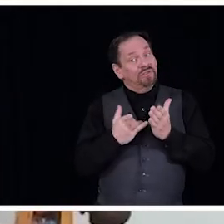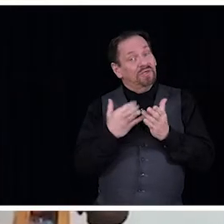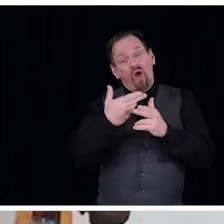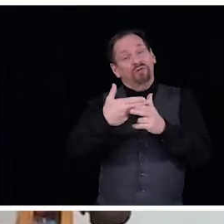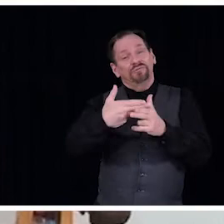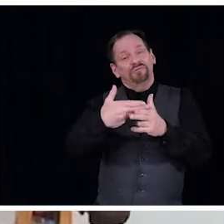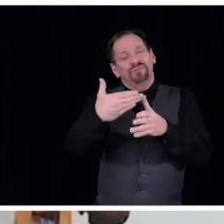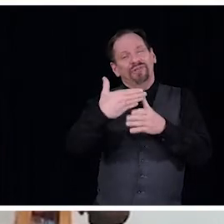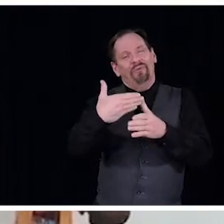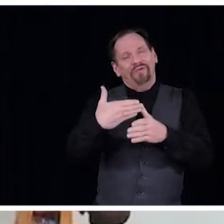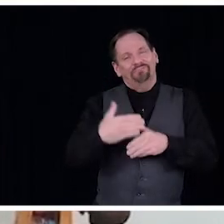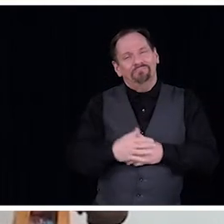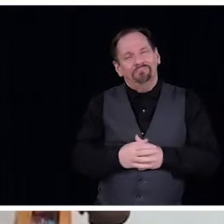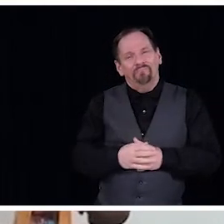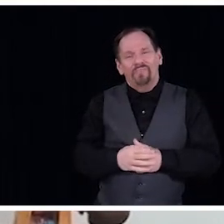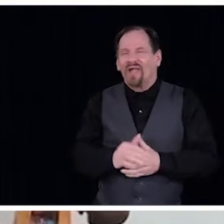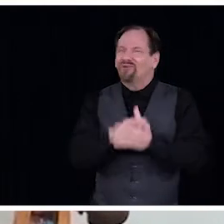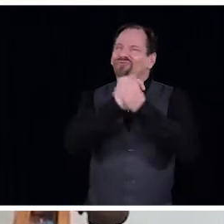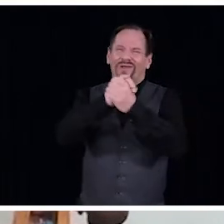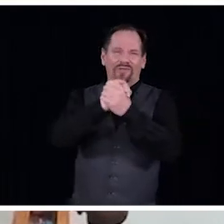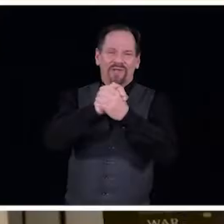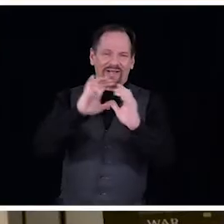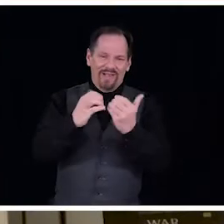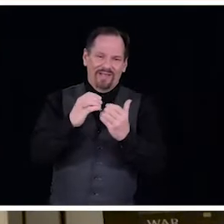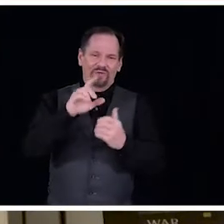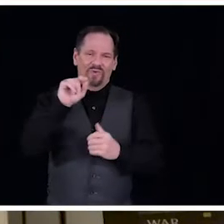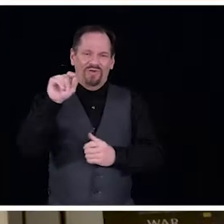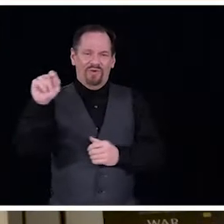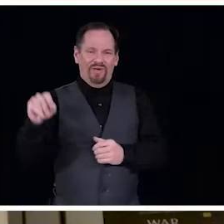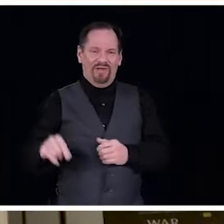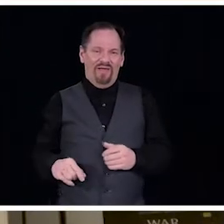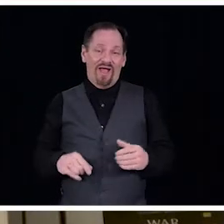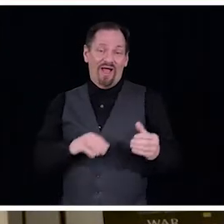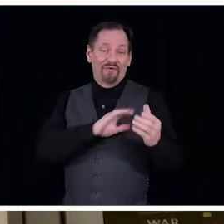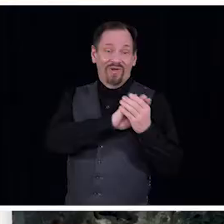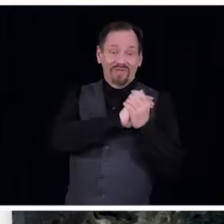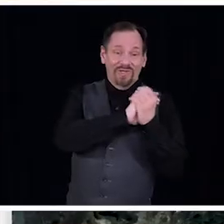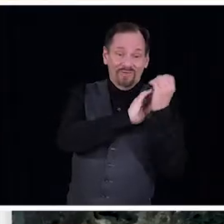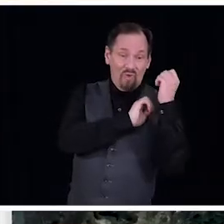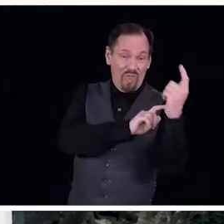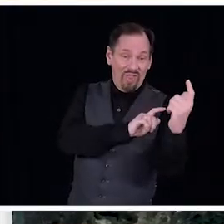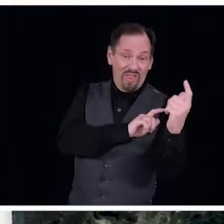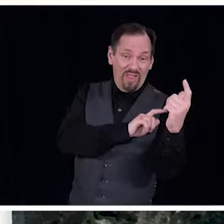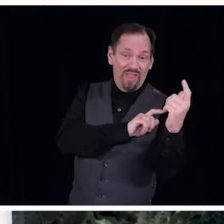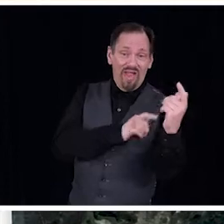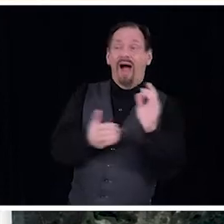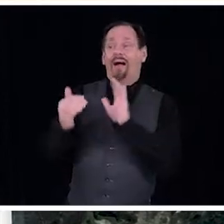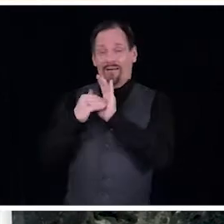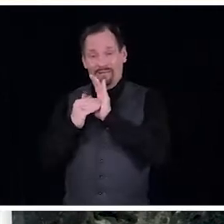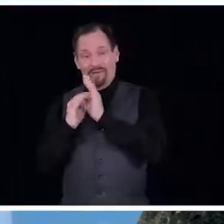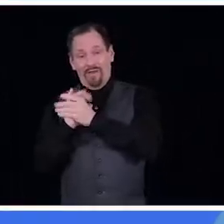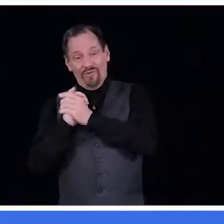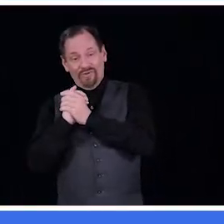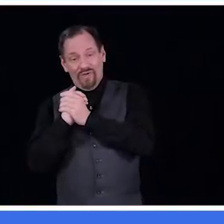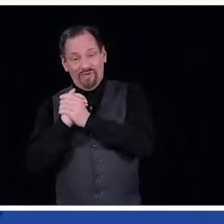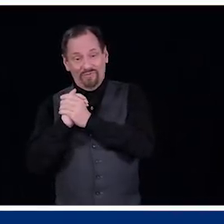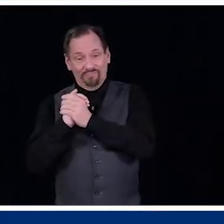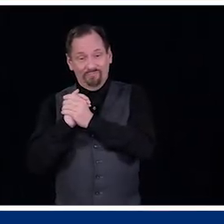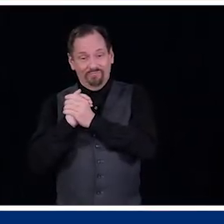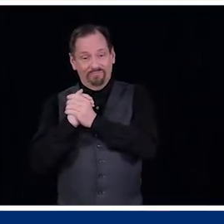And congratulations, class of 2020. Congratulations to you all. Again, congratulations.